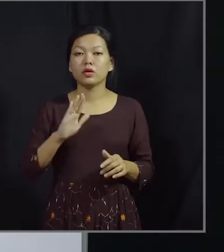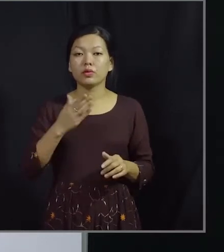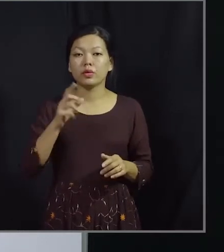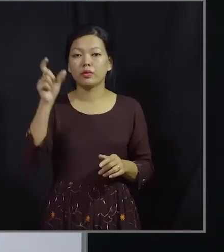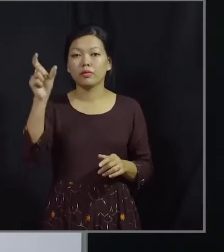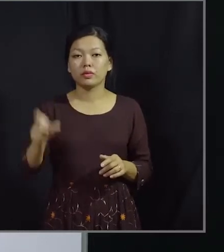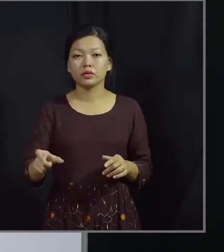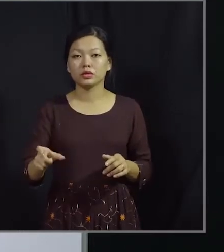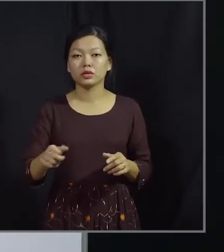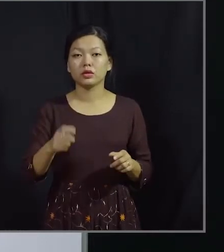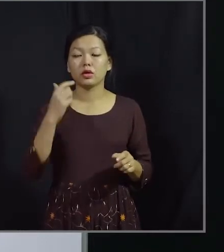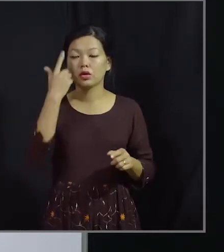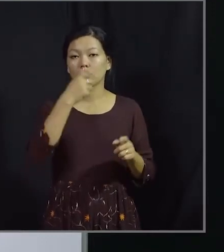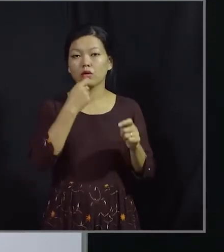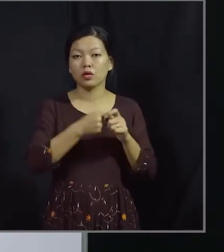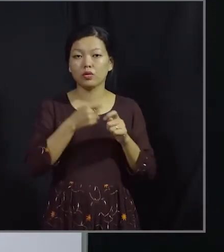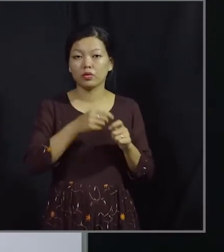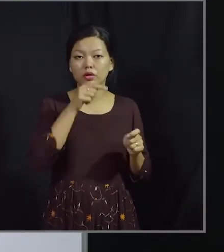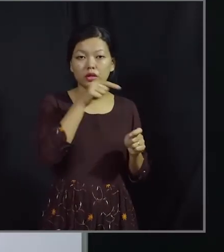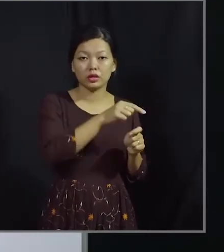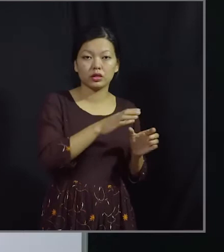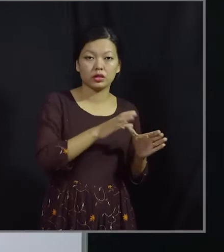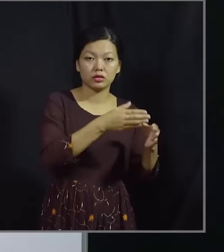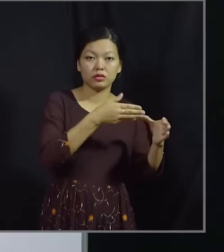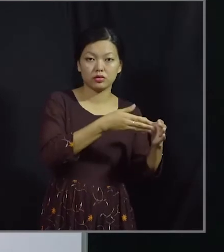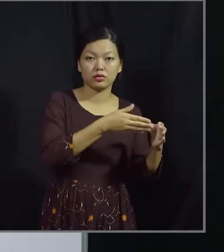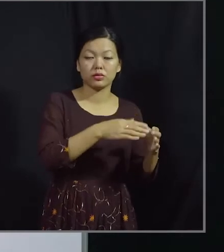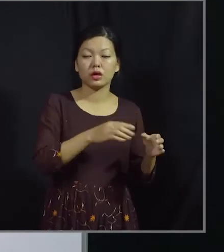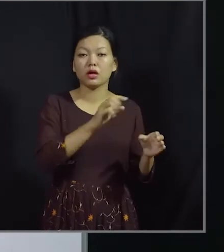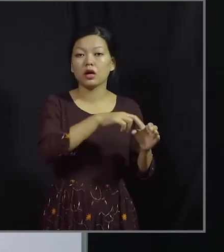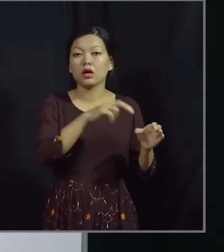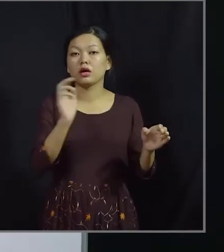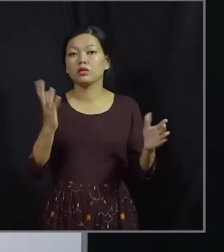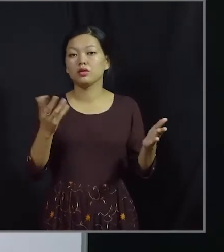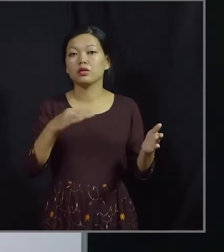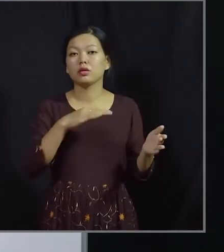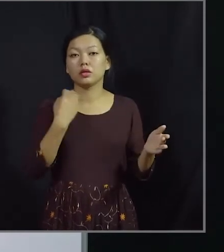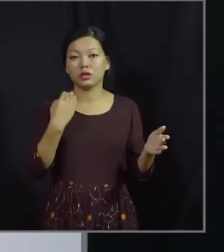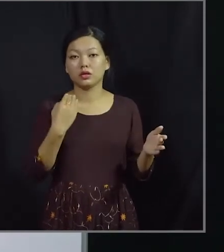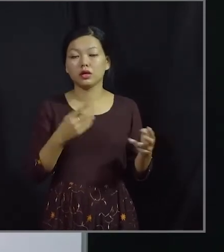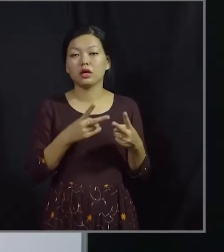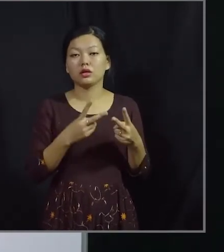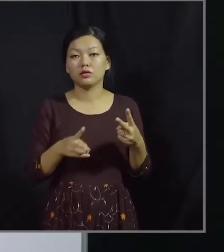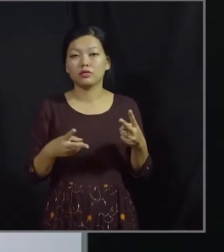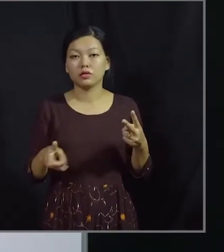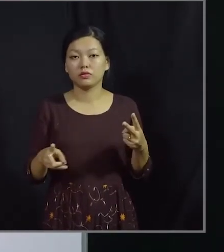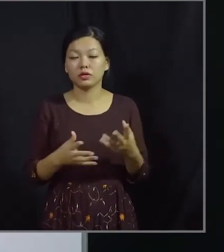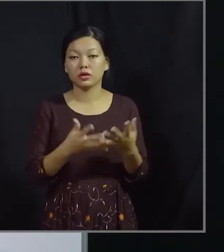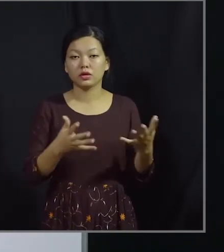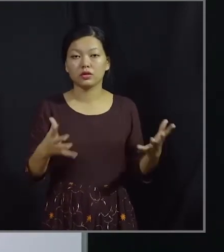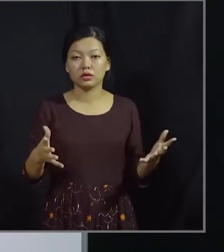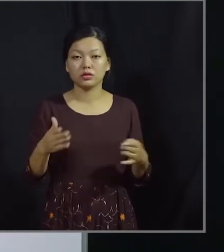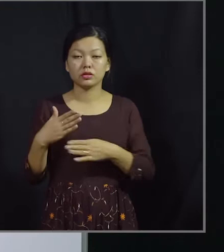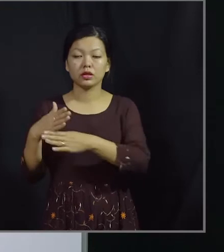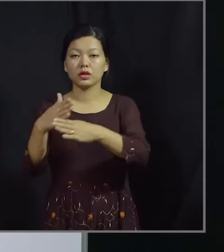and liabilities to find out the correct value of assets and liabilities so that you get the correct profit